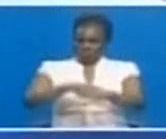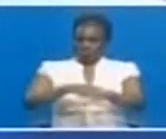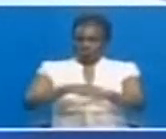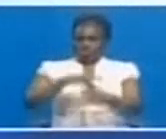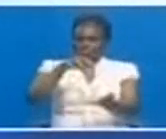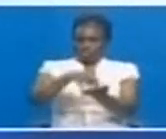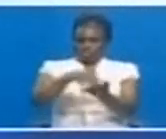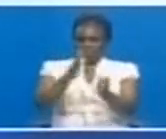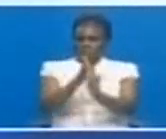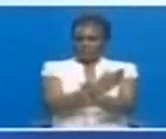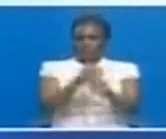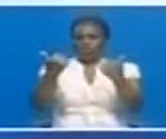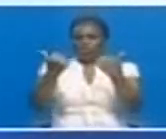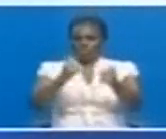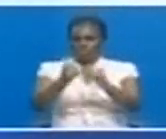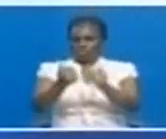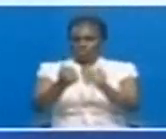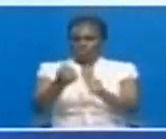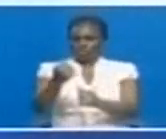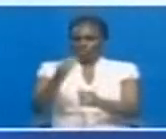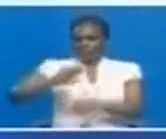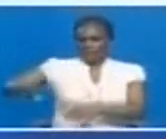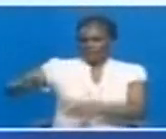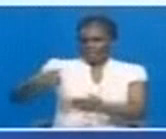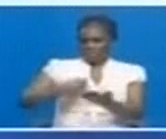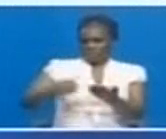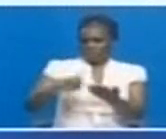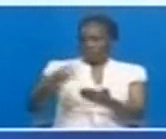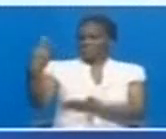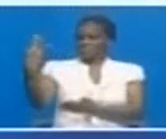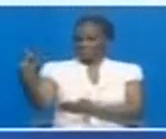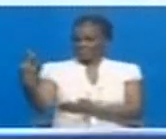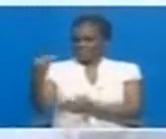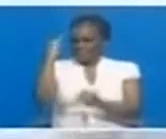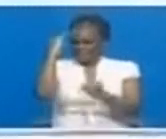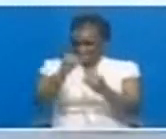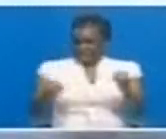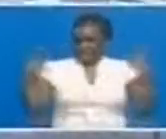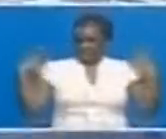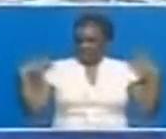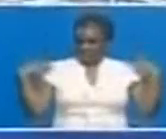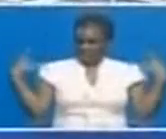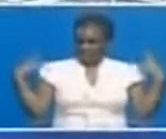championship. It's now 3 weeks to go, and now it's putting on the final touches for it.